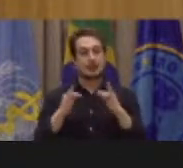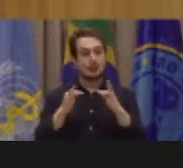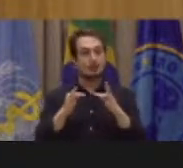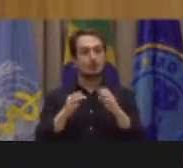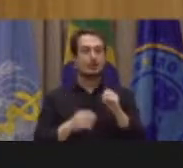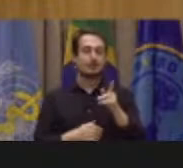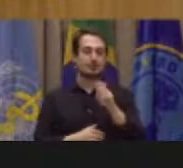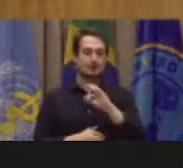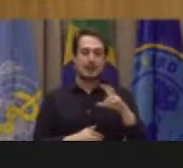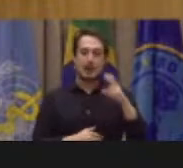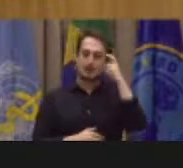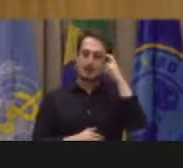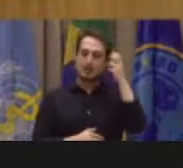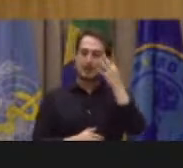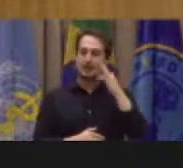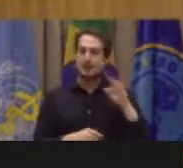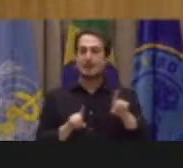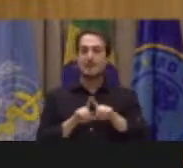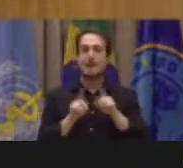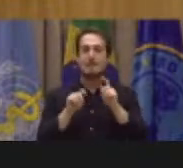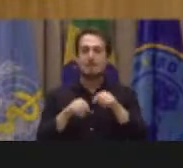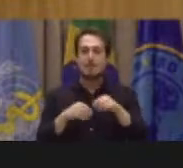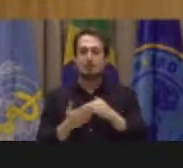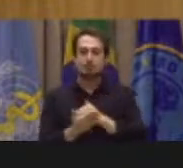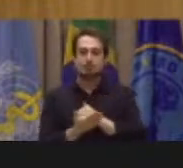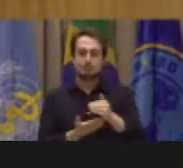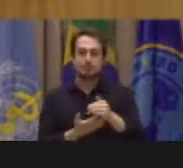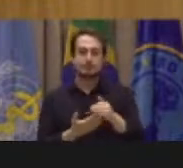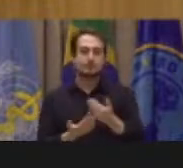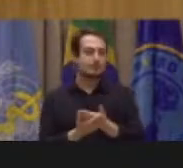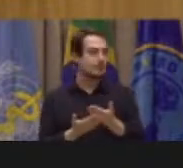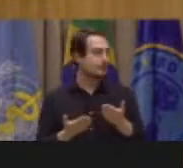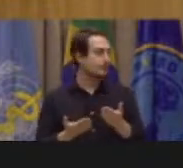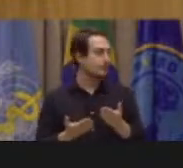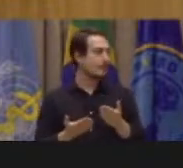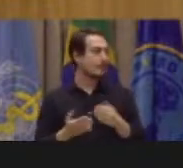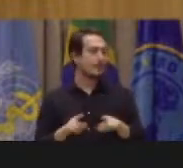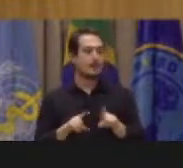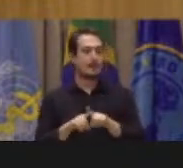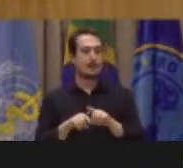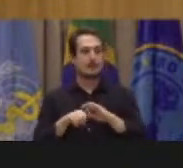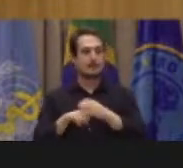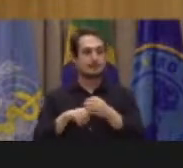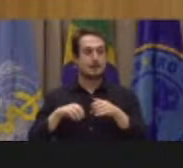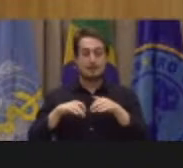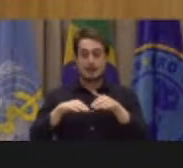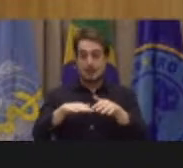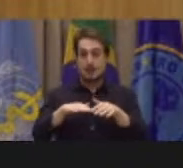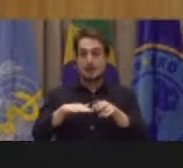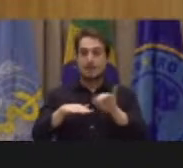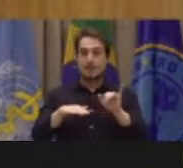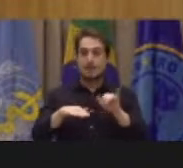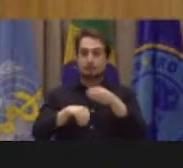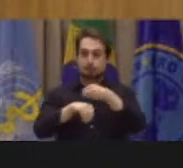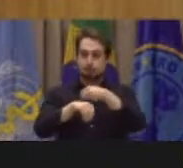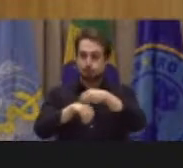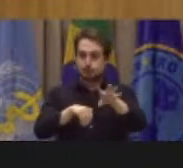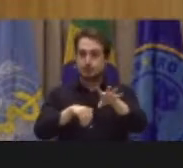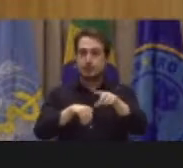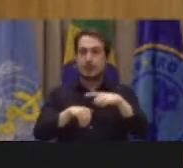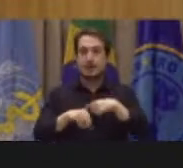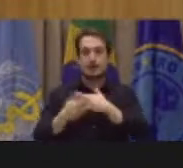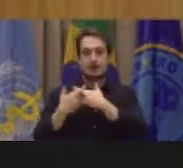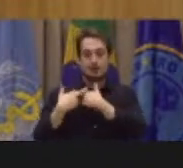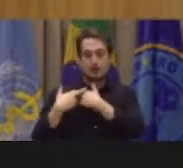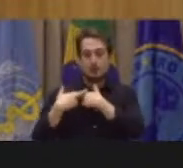as we can see. It is avenue of possibilities. I